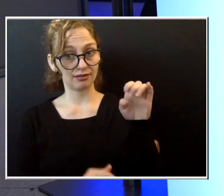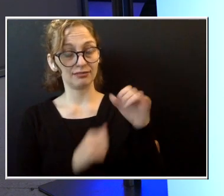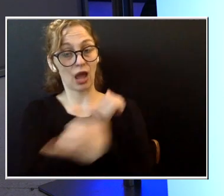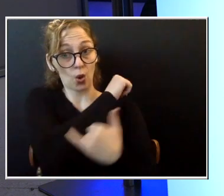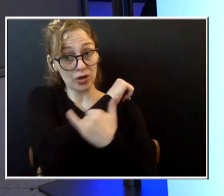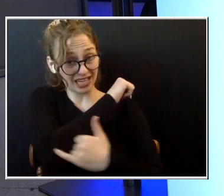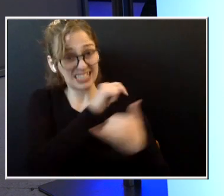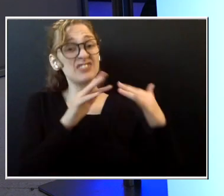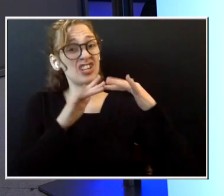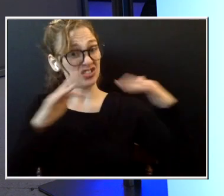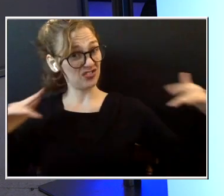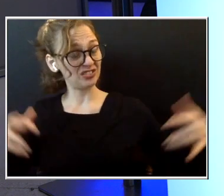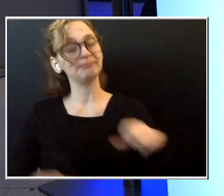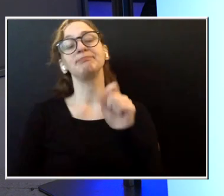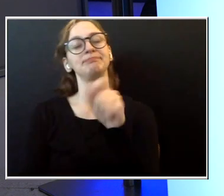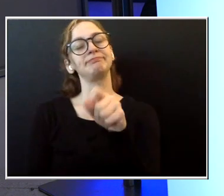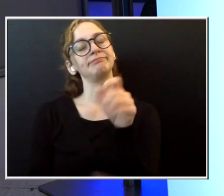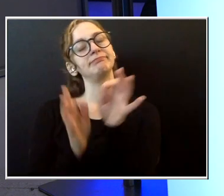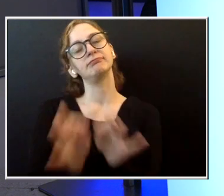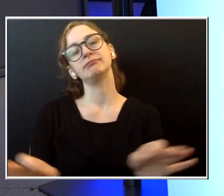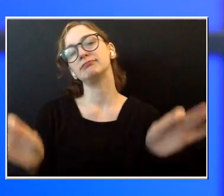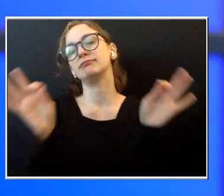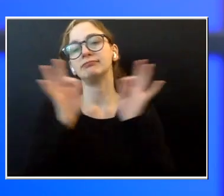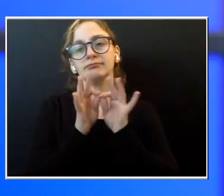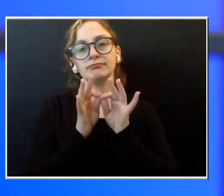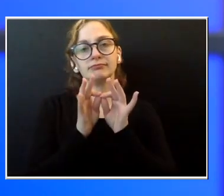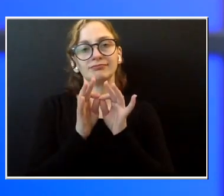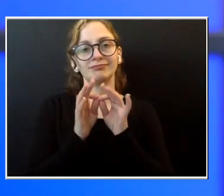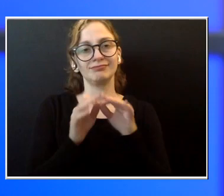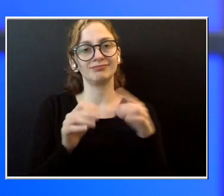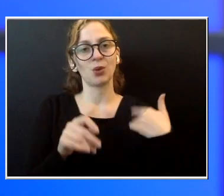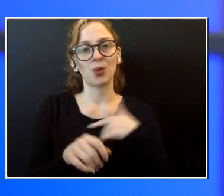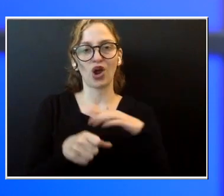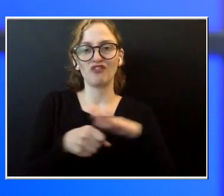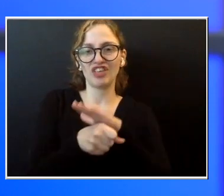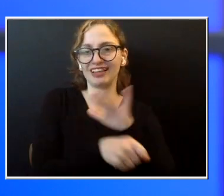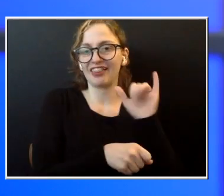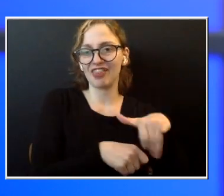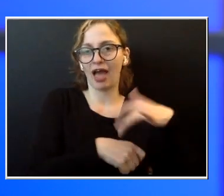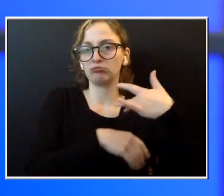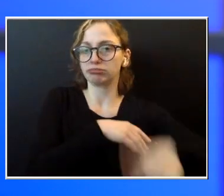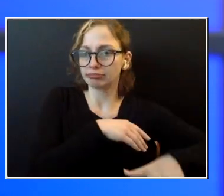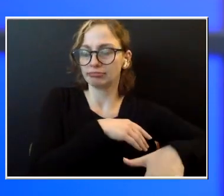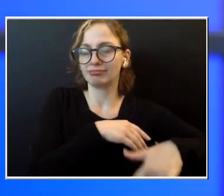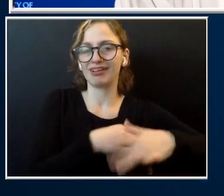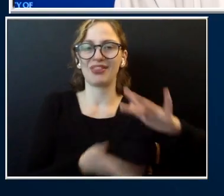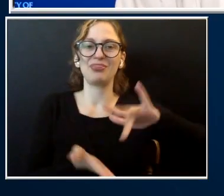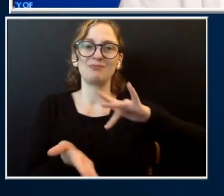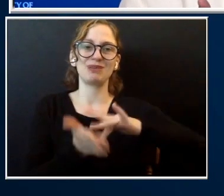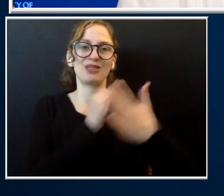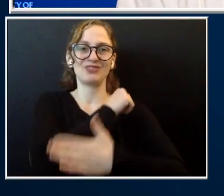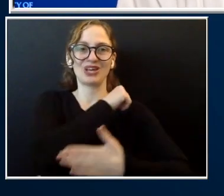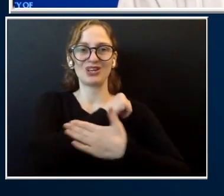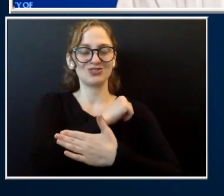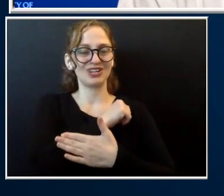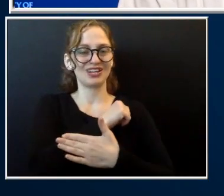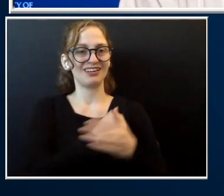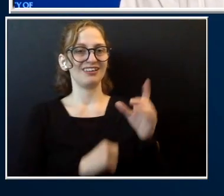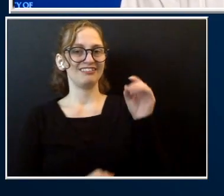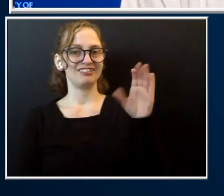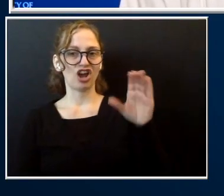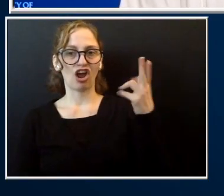and we are filling the void of the middle of the country. Yeah, that's great. Doc Hawk. Yeah, I think echoing